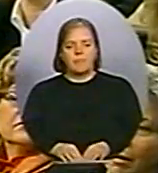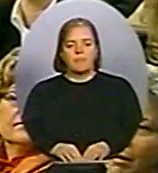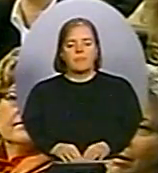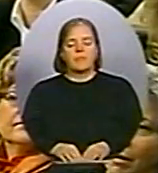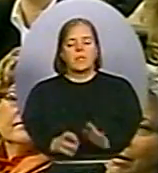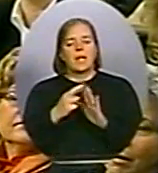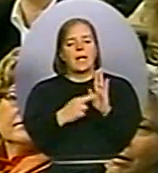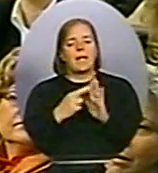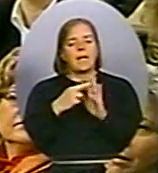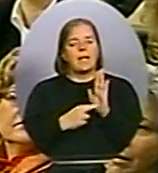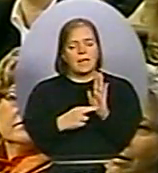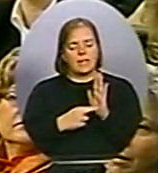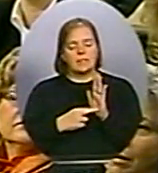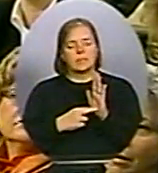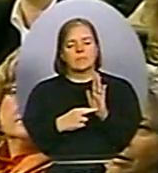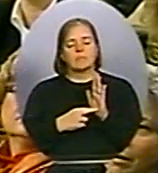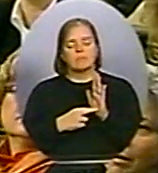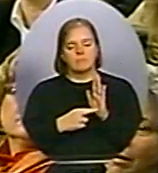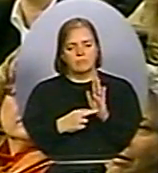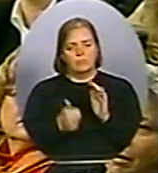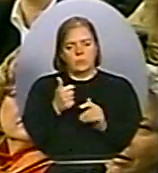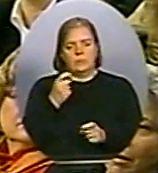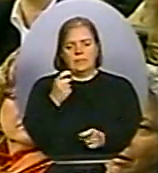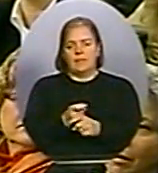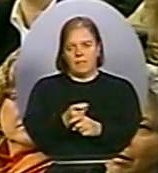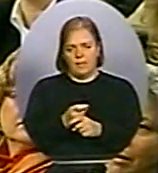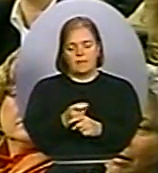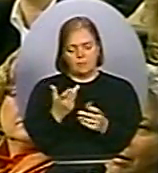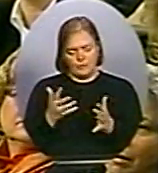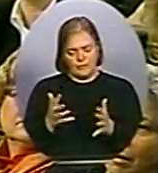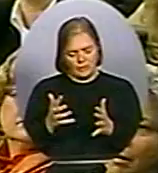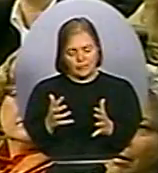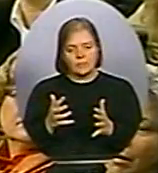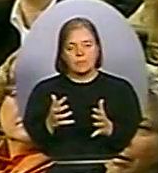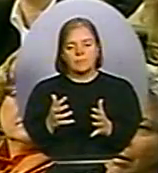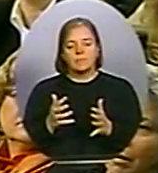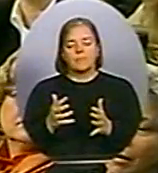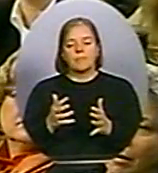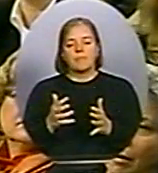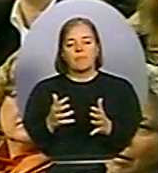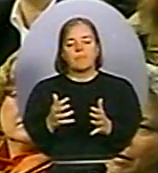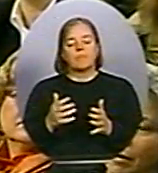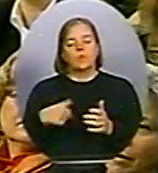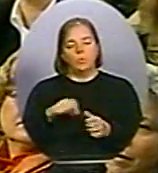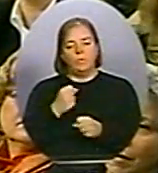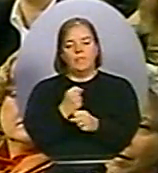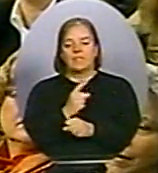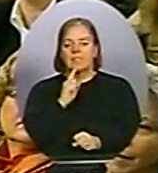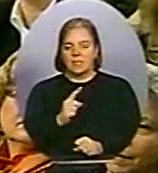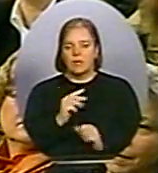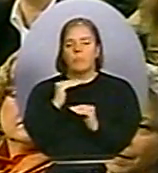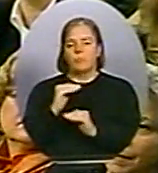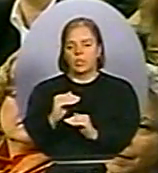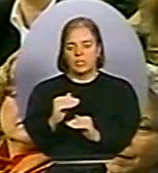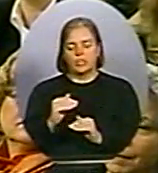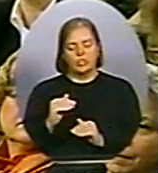stronger rules, and they will continue to review those rules to make sure they are appropriate so that the taxpayers' interests are protected. I think all Canadians want to see a government that does take action,